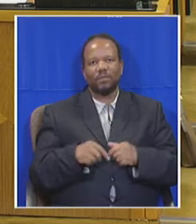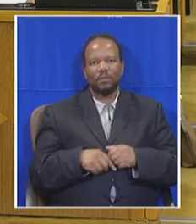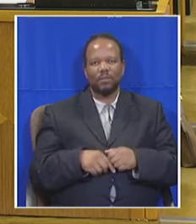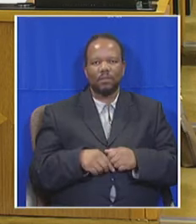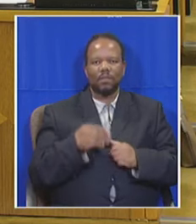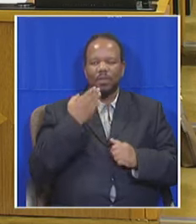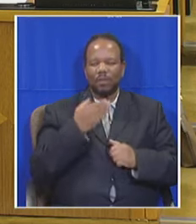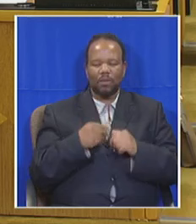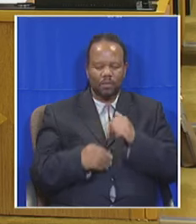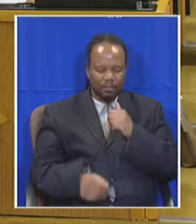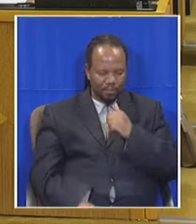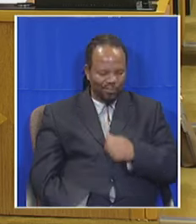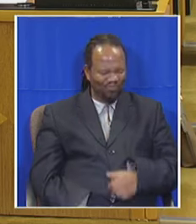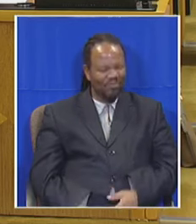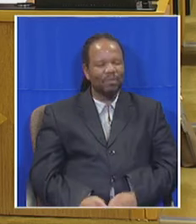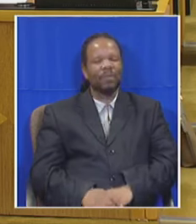much.